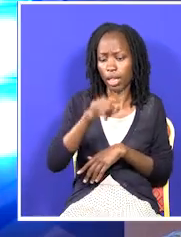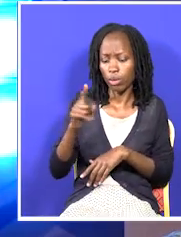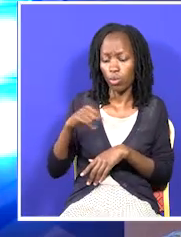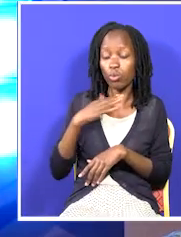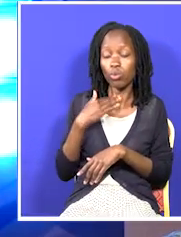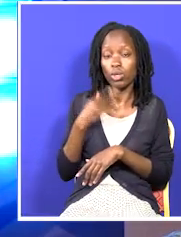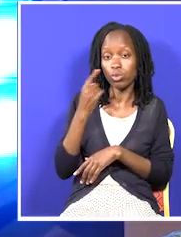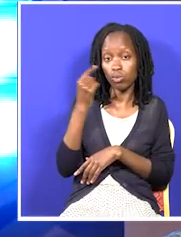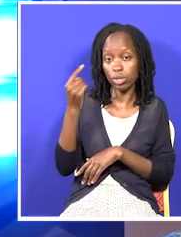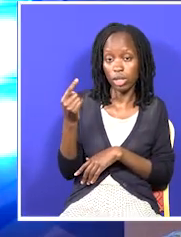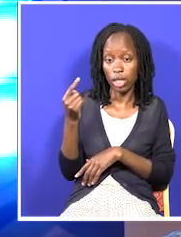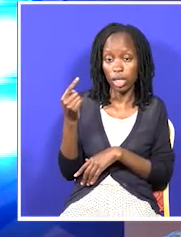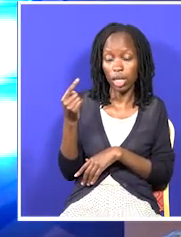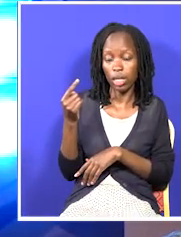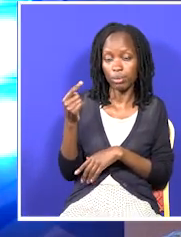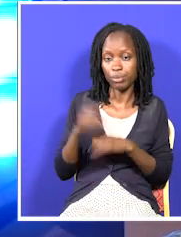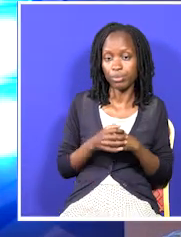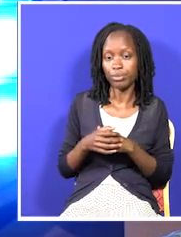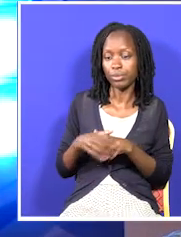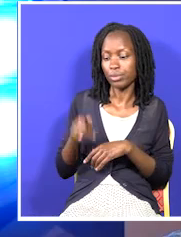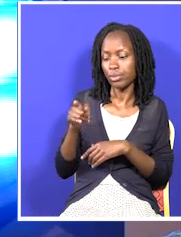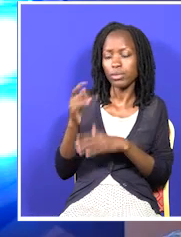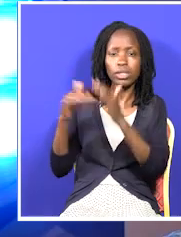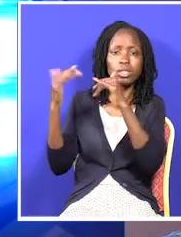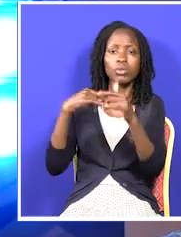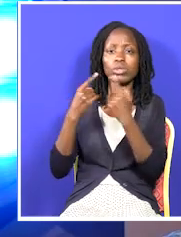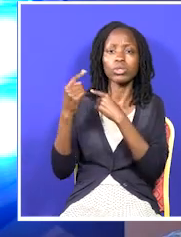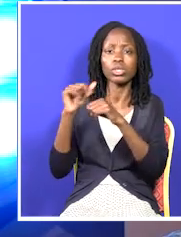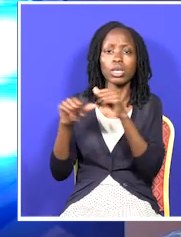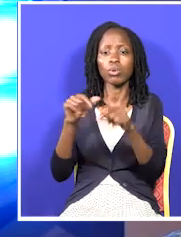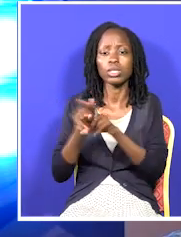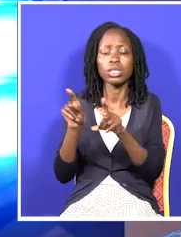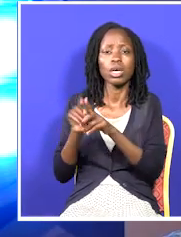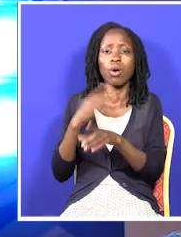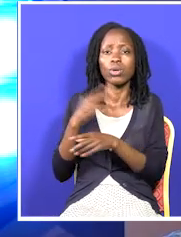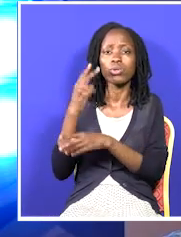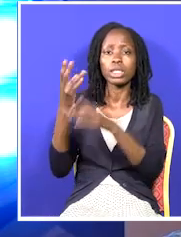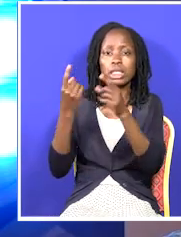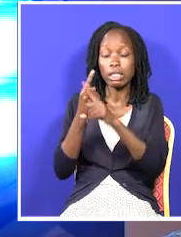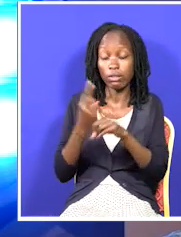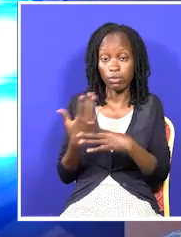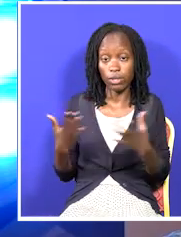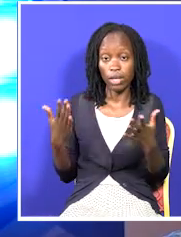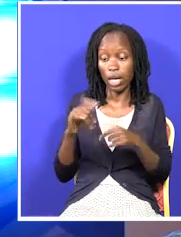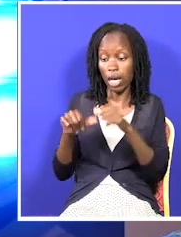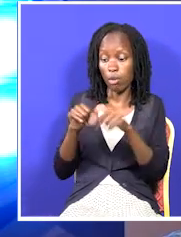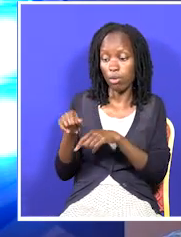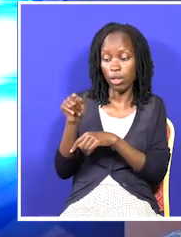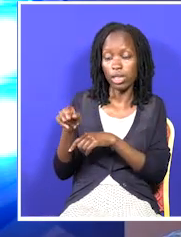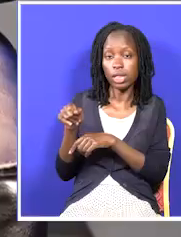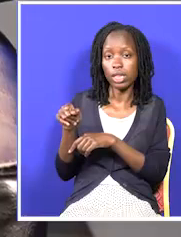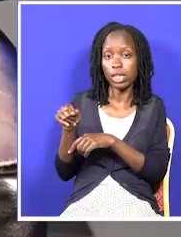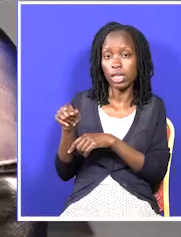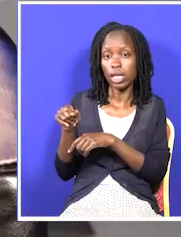be looking at this heaven we are talking about. We'll be looking at a number of things about this destination that we are talking